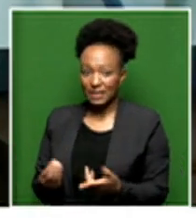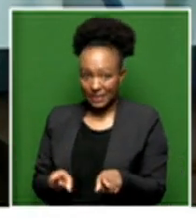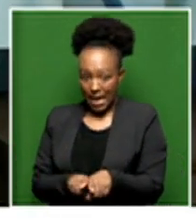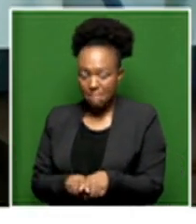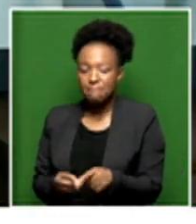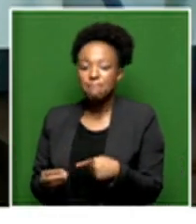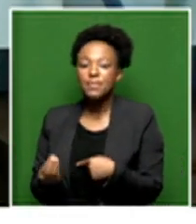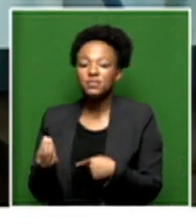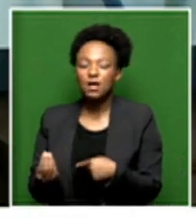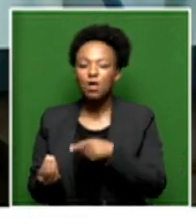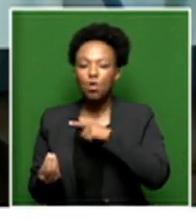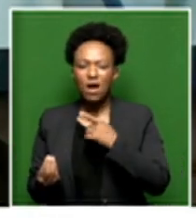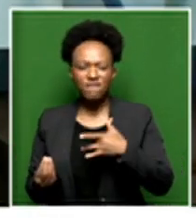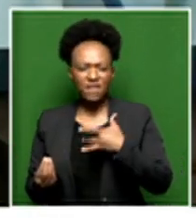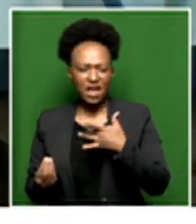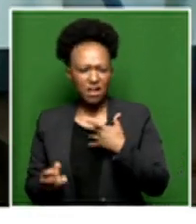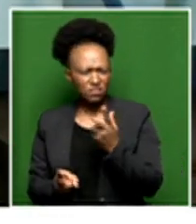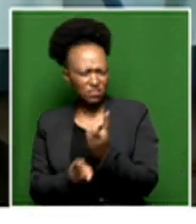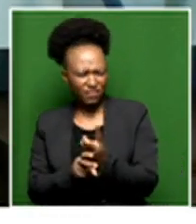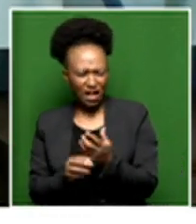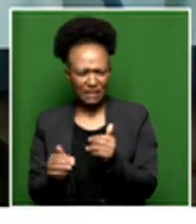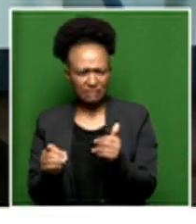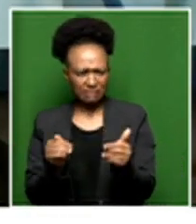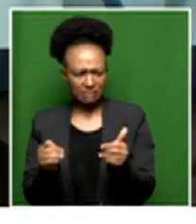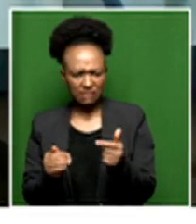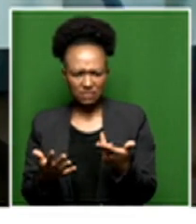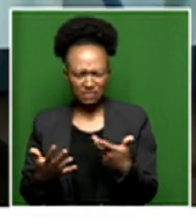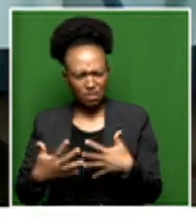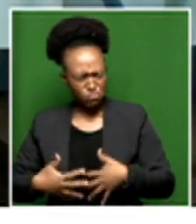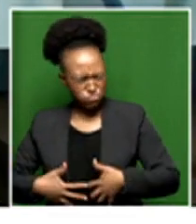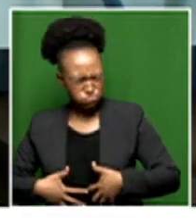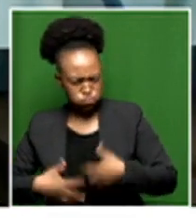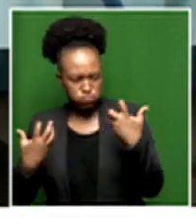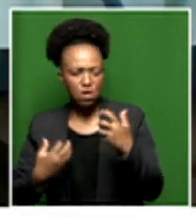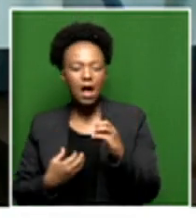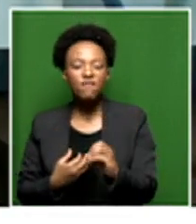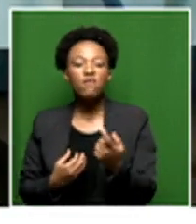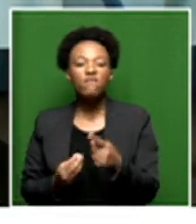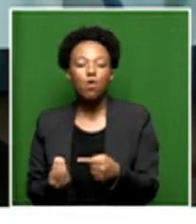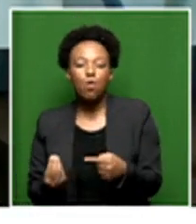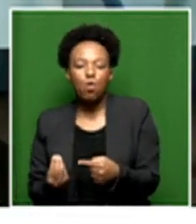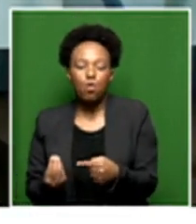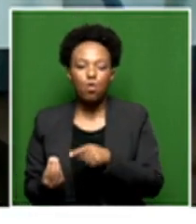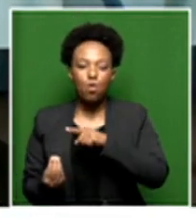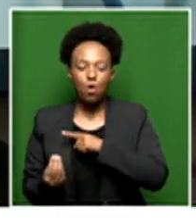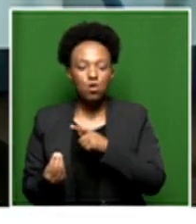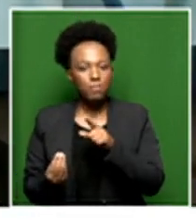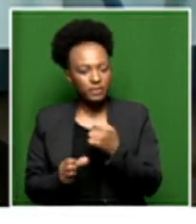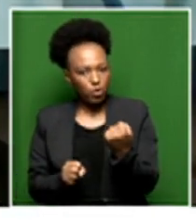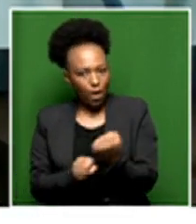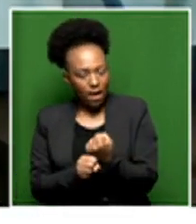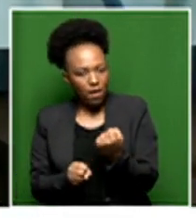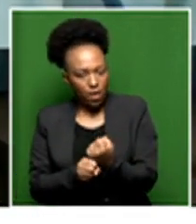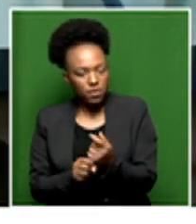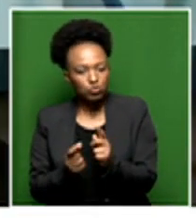well, where because the child feels so difficult to manage, one feels enormous anger towards them. But one would need to really work really hard with